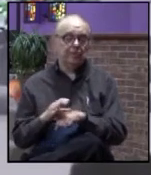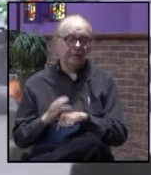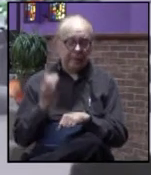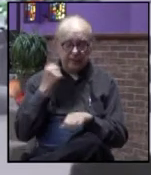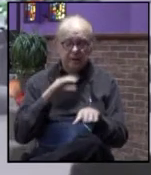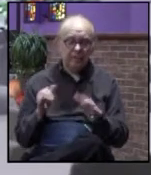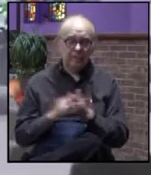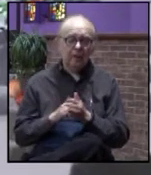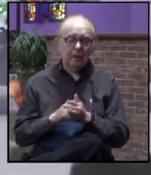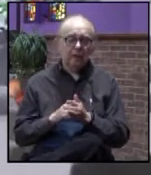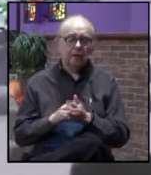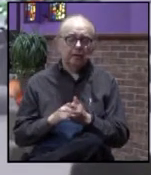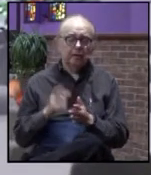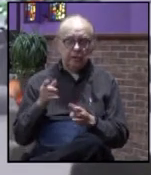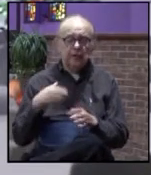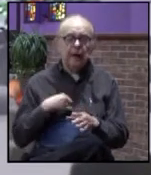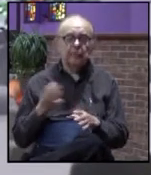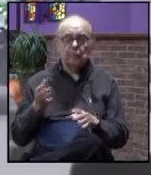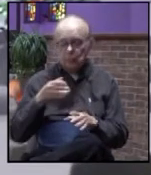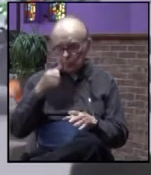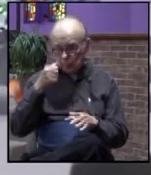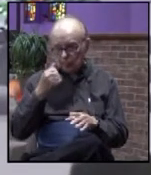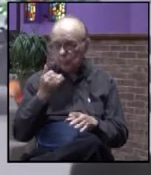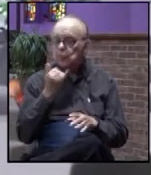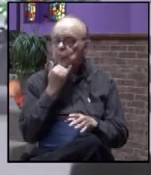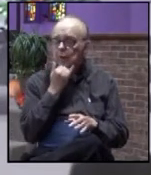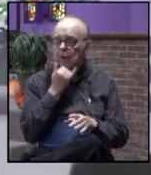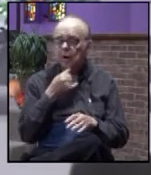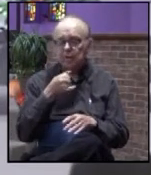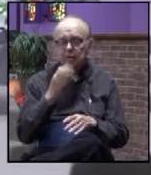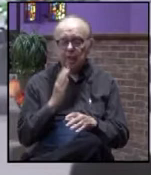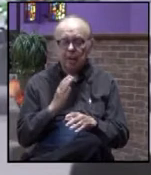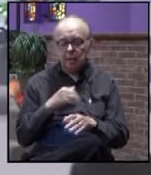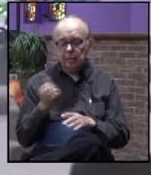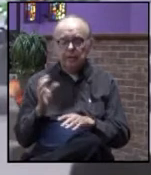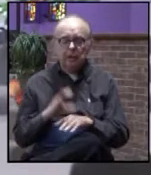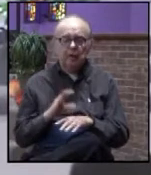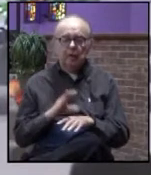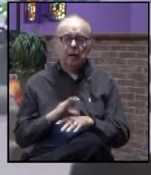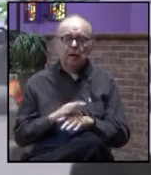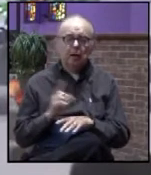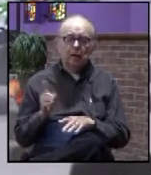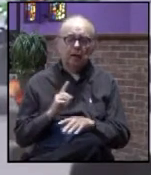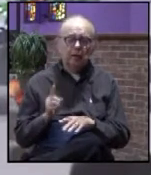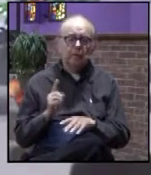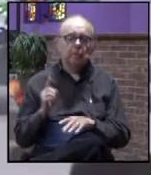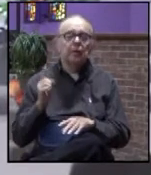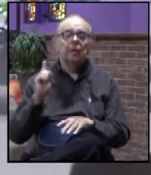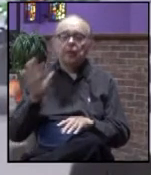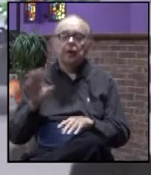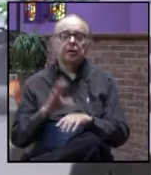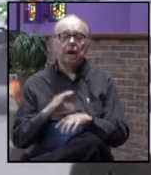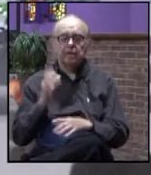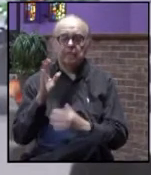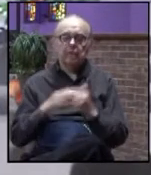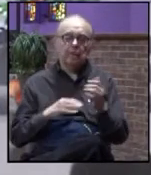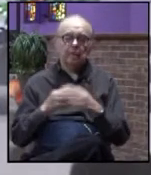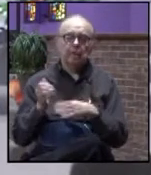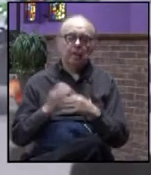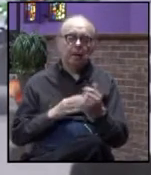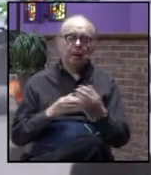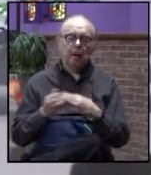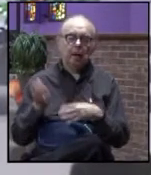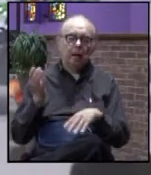does, you got the wrong God, okay? There are other churches where their God is in the building. Ours is in the